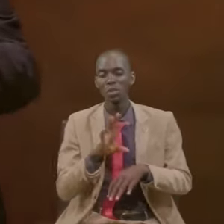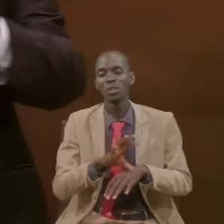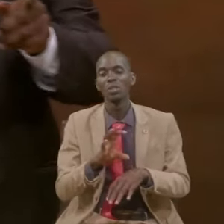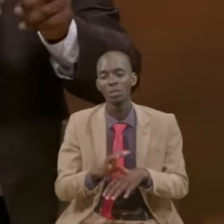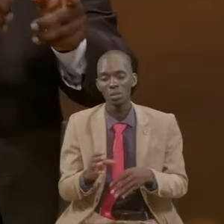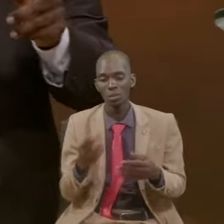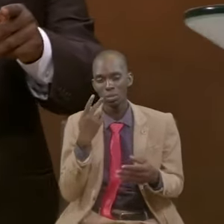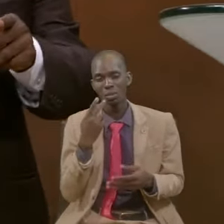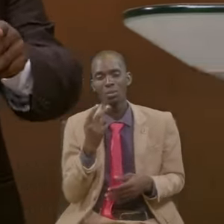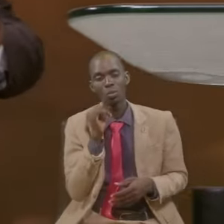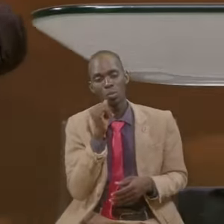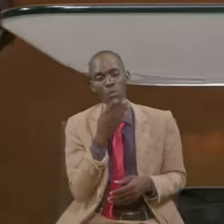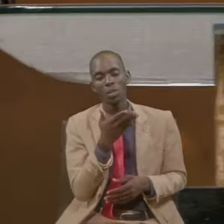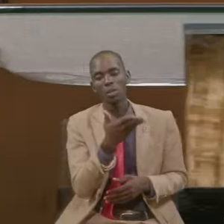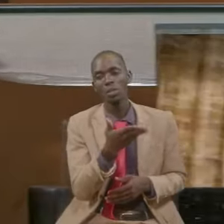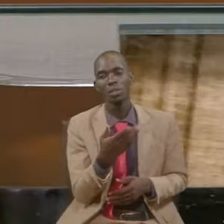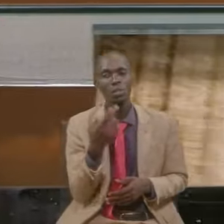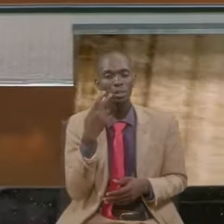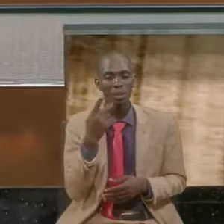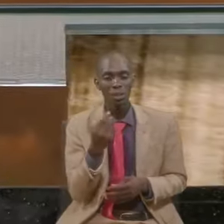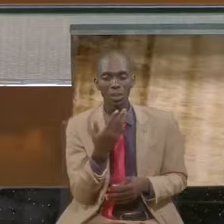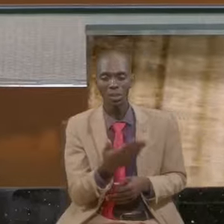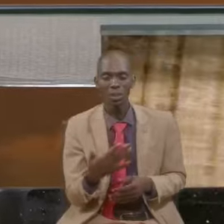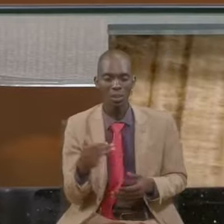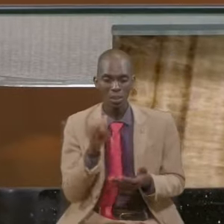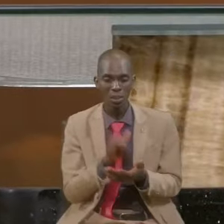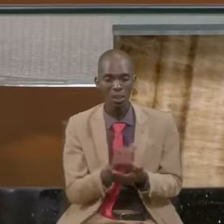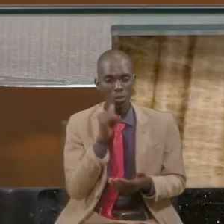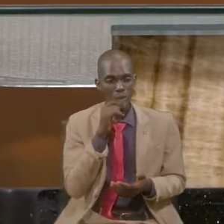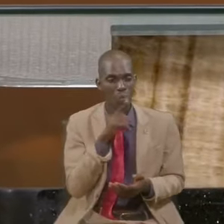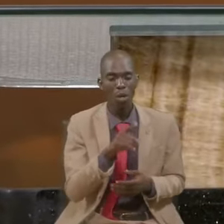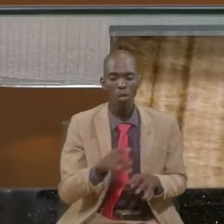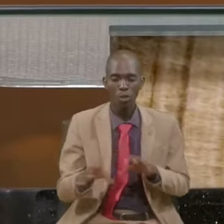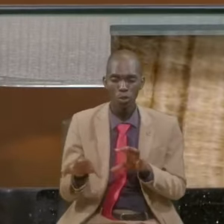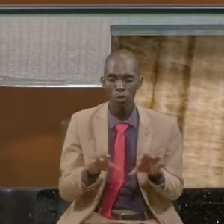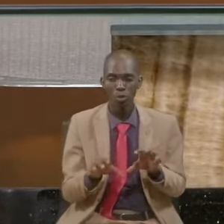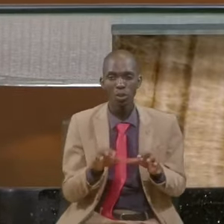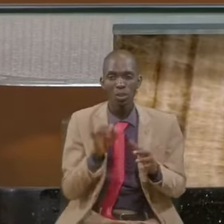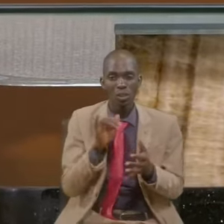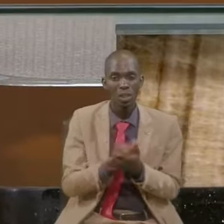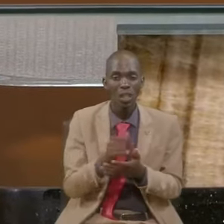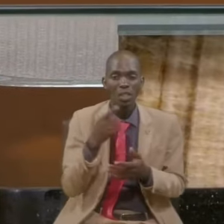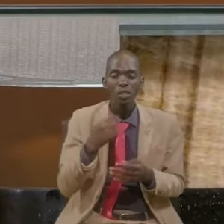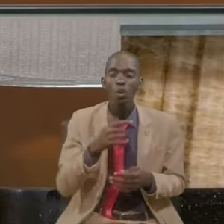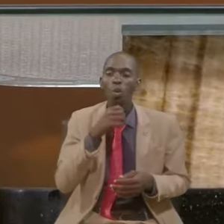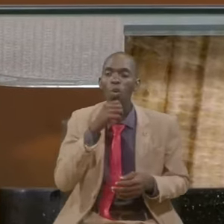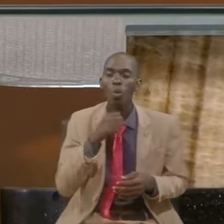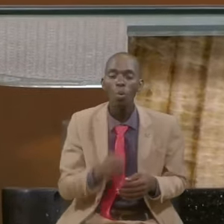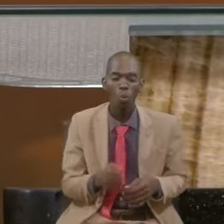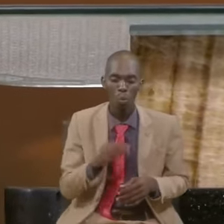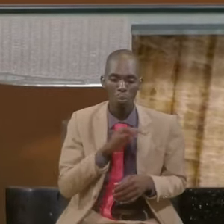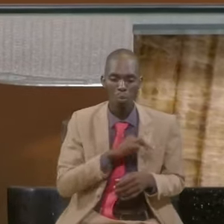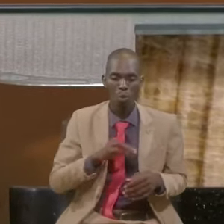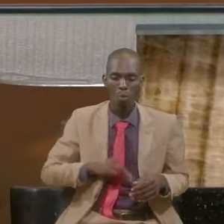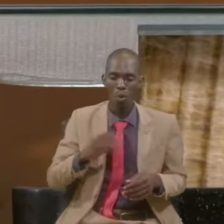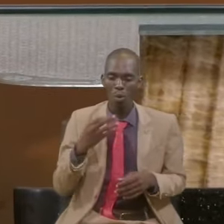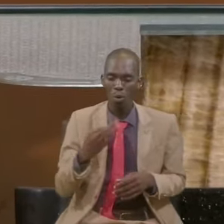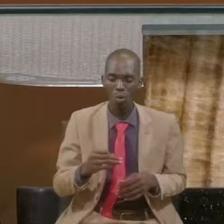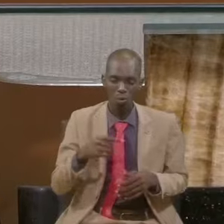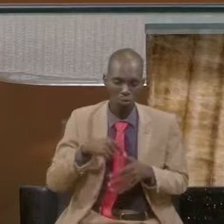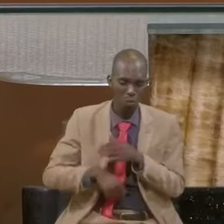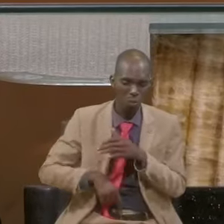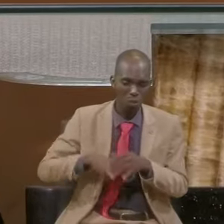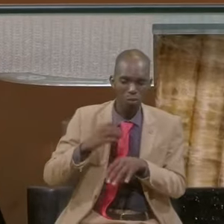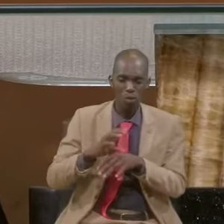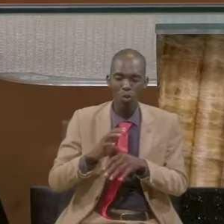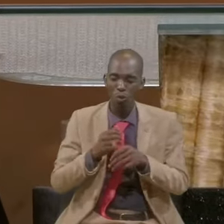Look at the things she does. That deep alive that we knew of those days they kept to the